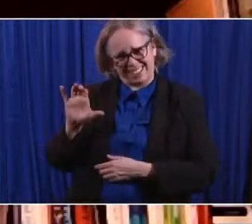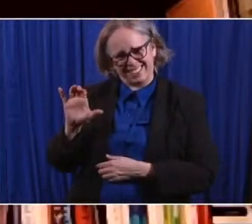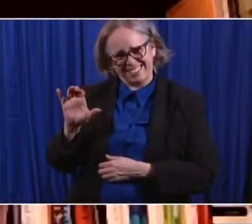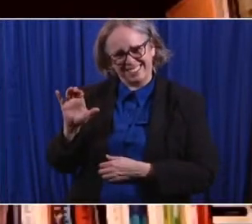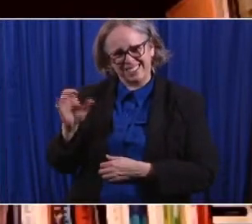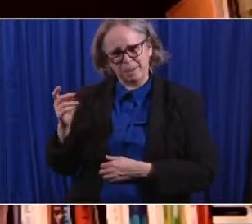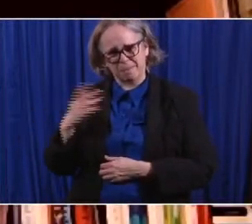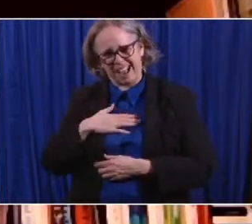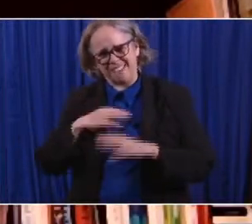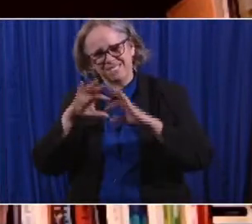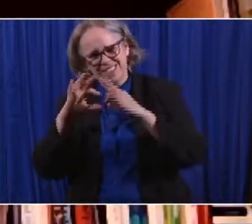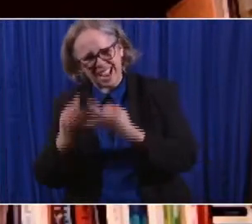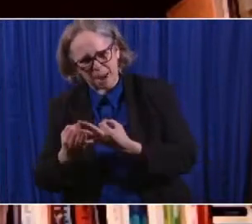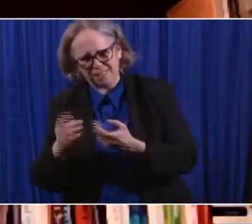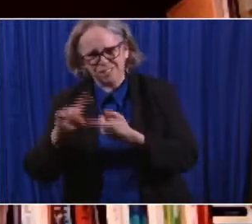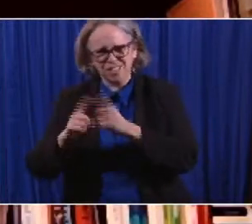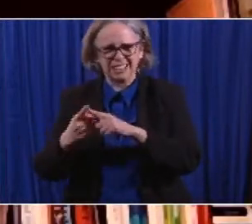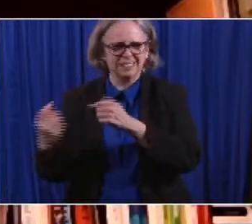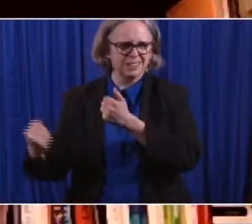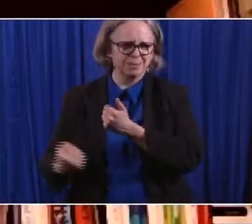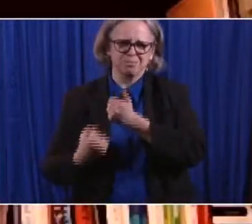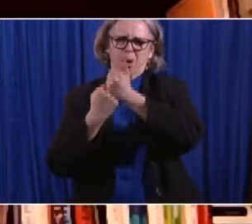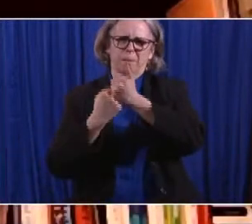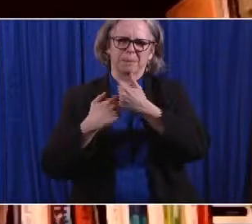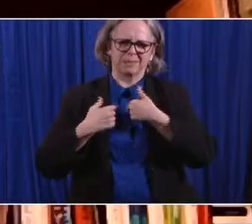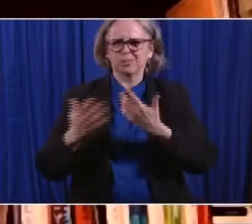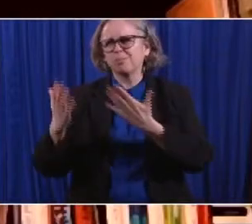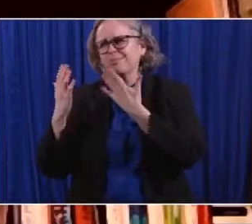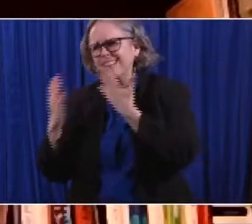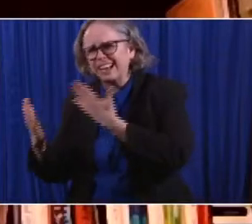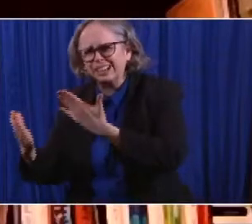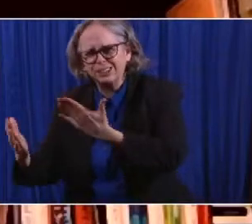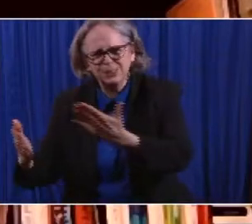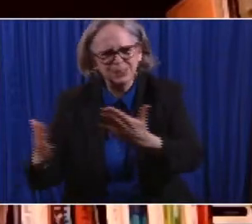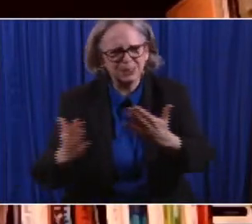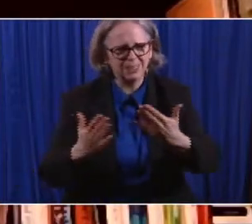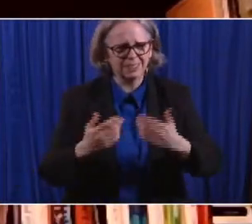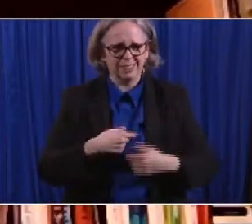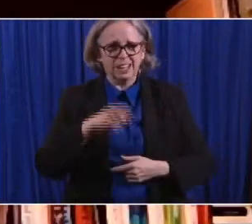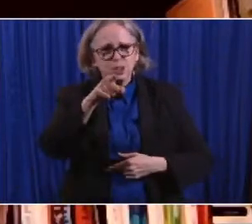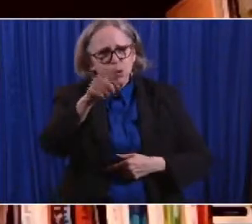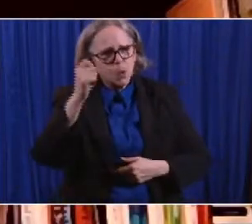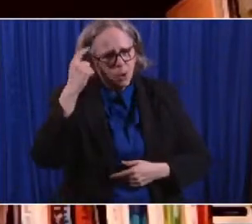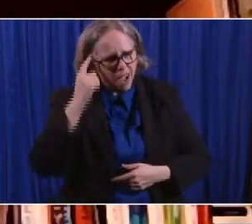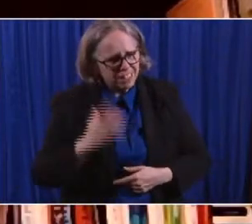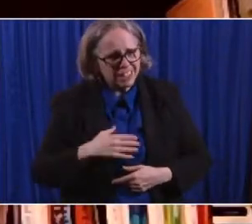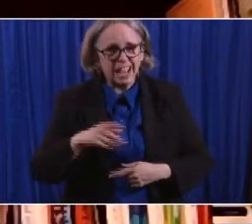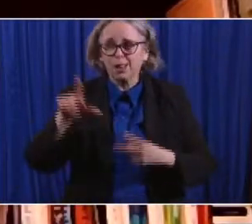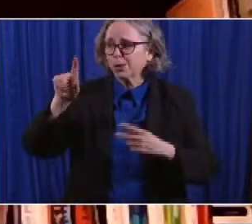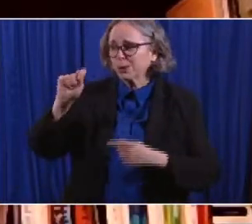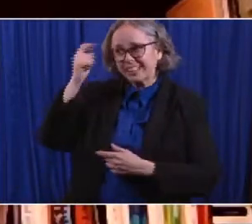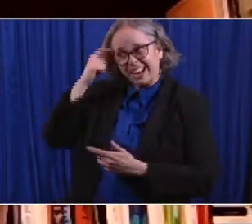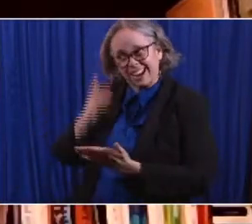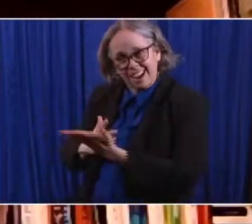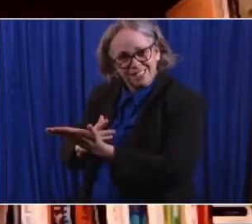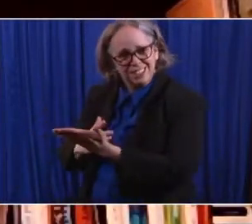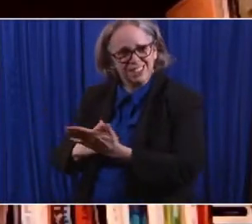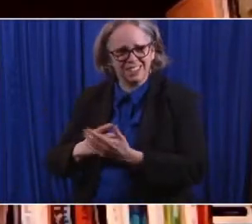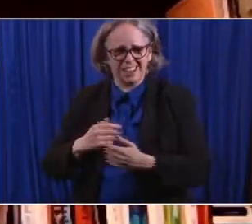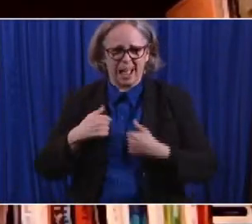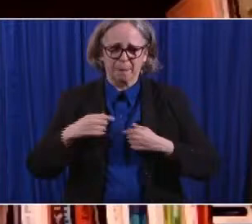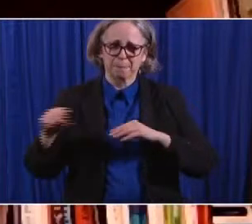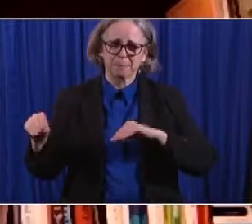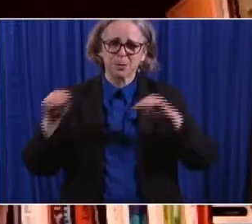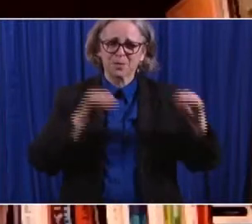home, my friends on cabinet, and on the governor and lieutenant governor's executive team. I'm headed to North Carolina